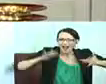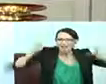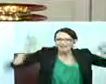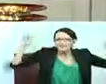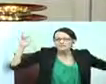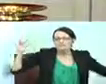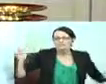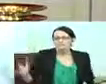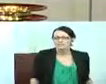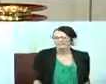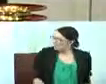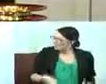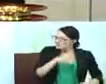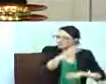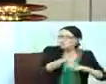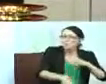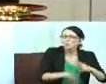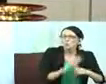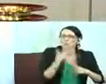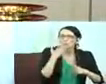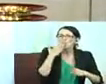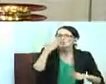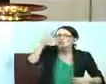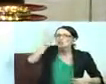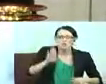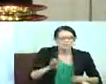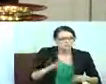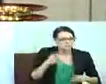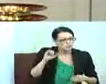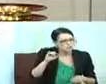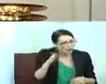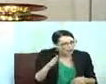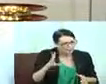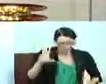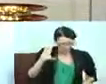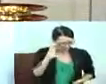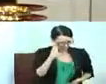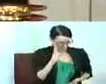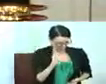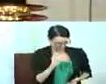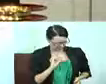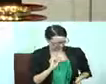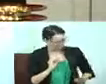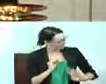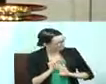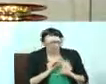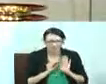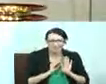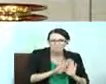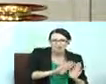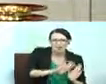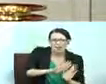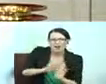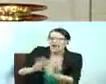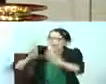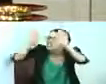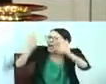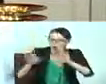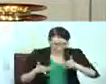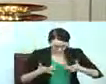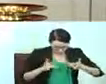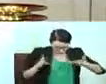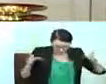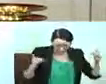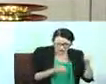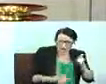a pretty good job of trying to dim that light. But God is greater than the world, and God is greater than any